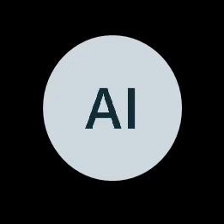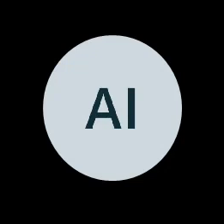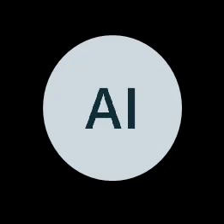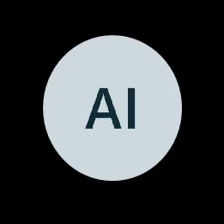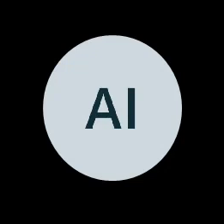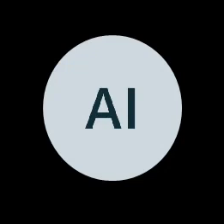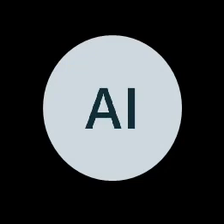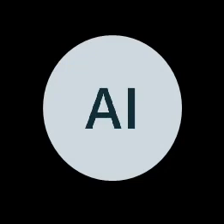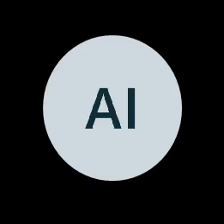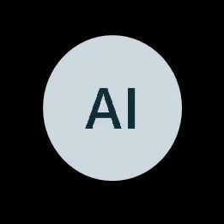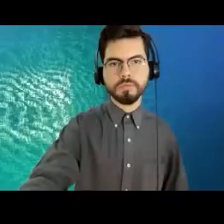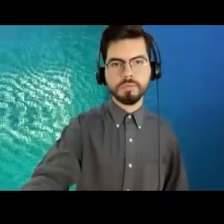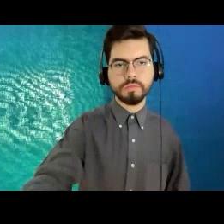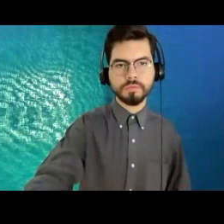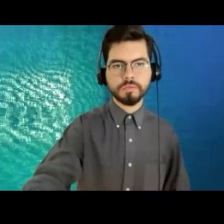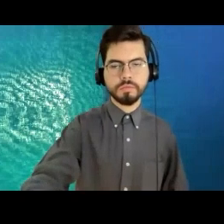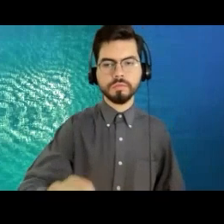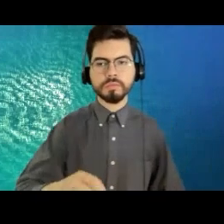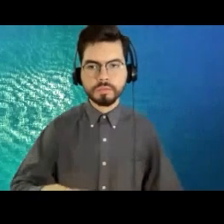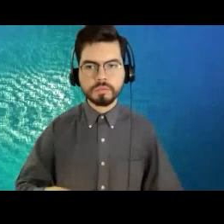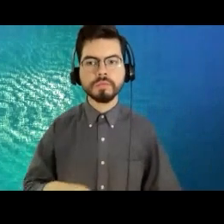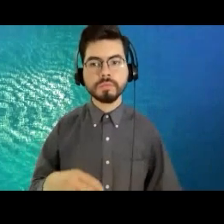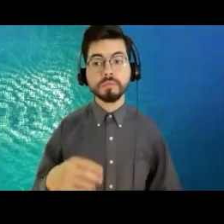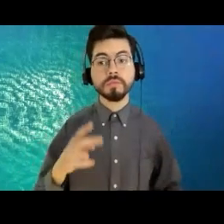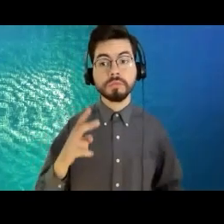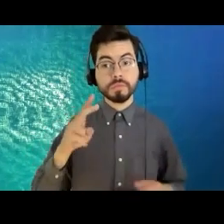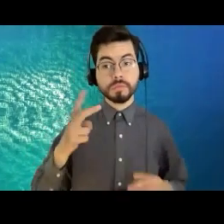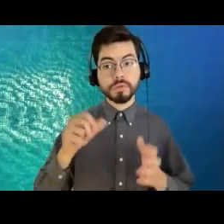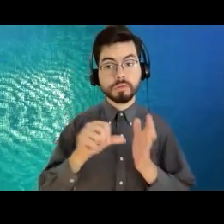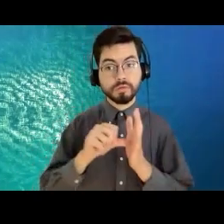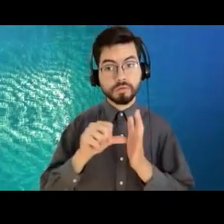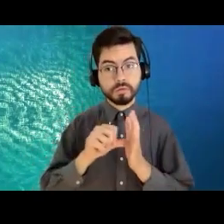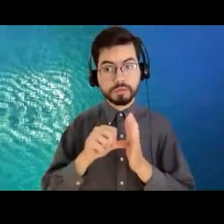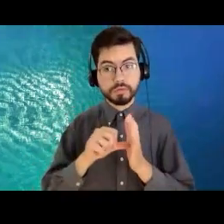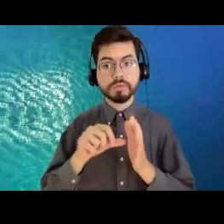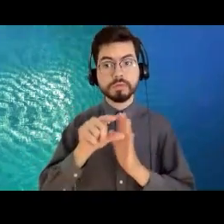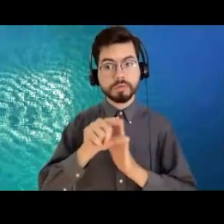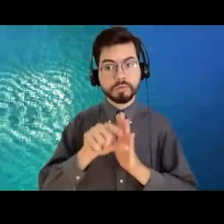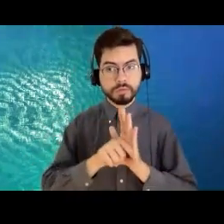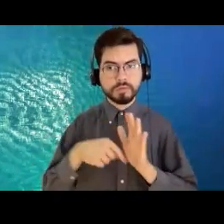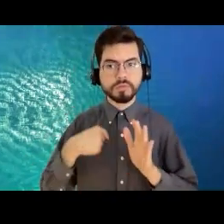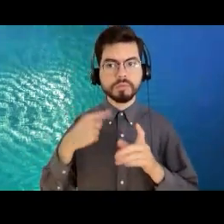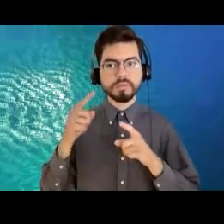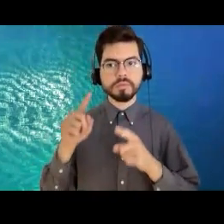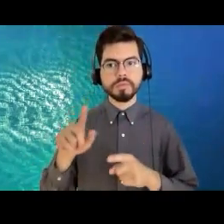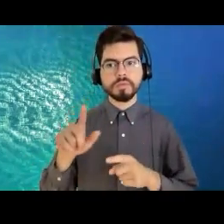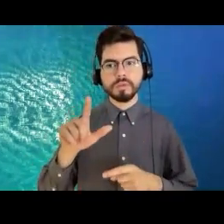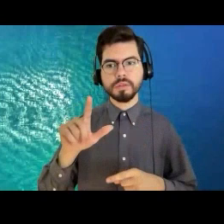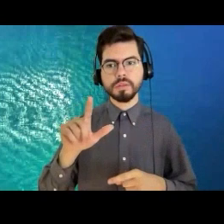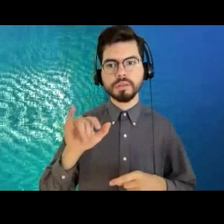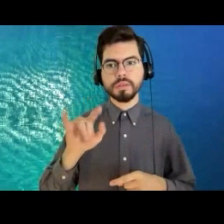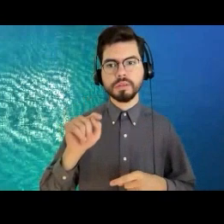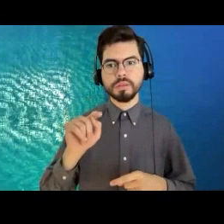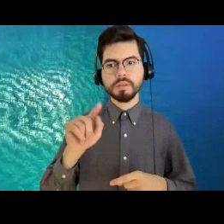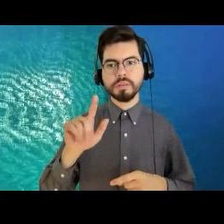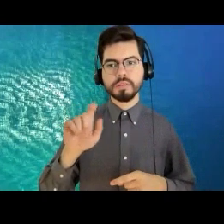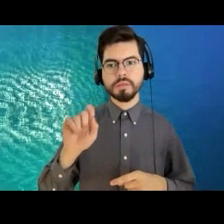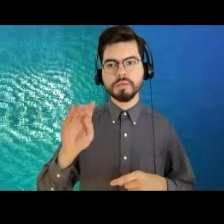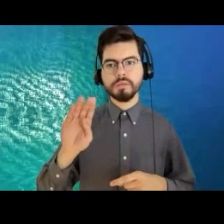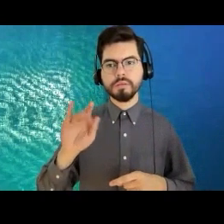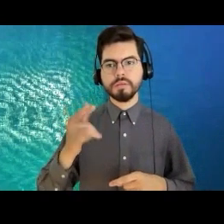I went there, that was like a life-changing experience in a way. I never,